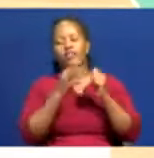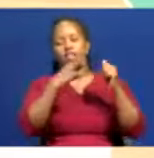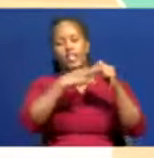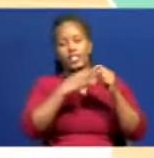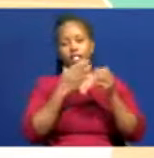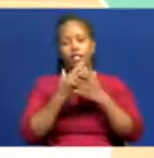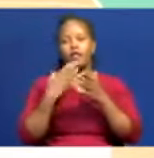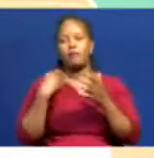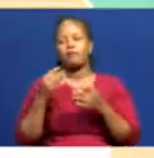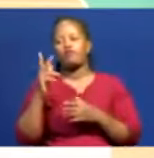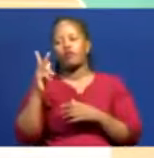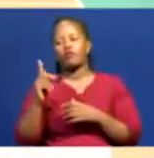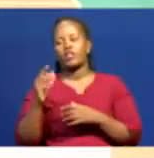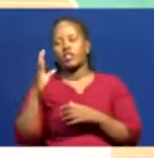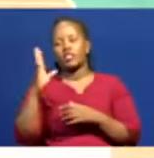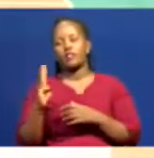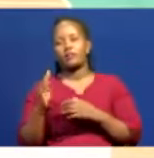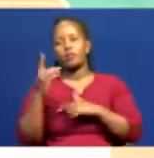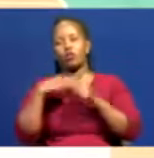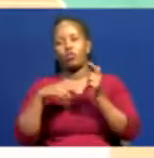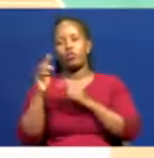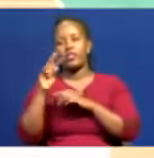set 25-19.